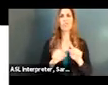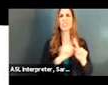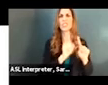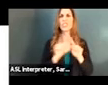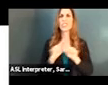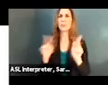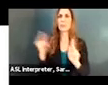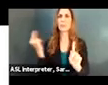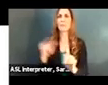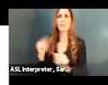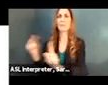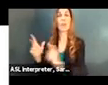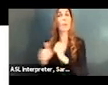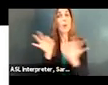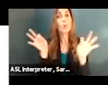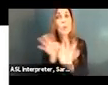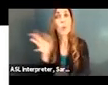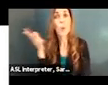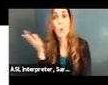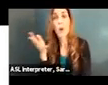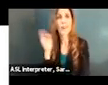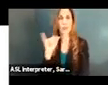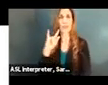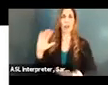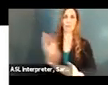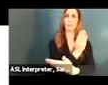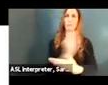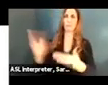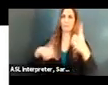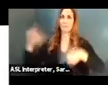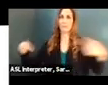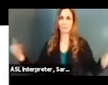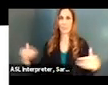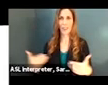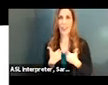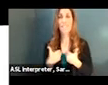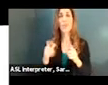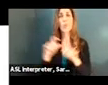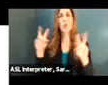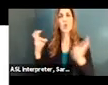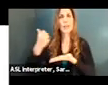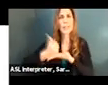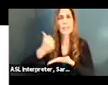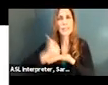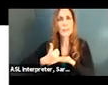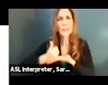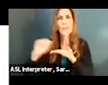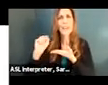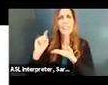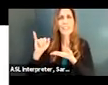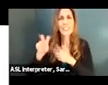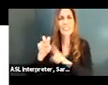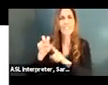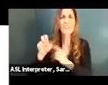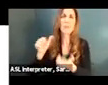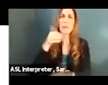the most important piece of it is just that it is a continuum. And like Kim said, that the word assistive in assistive technology is maybe not the best